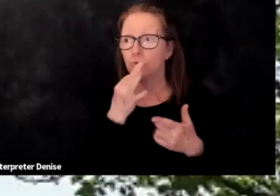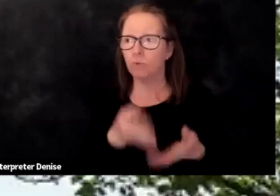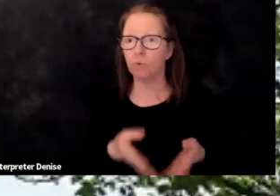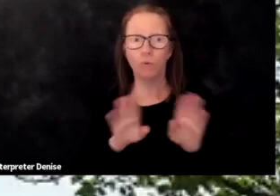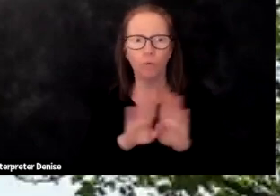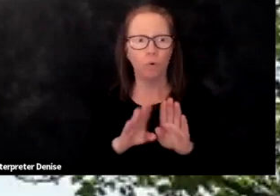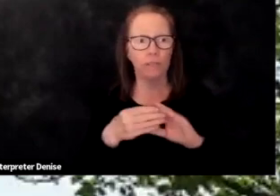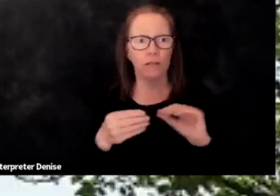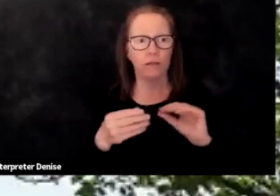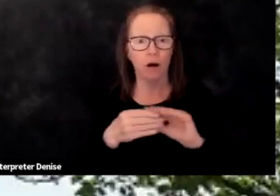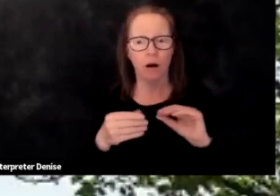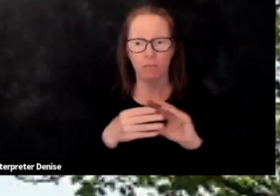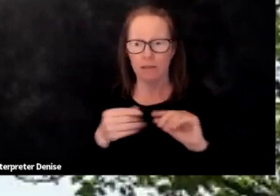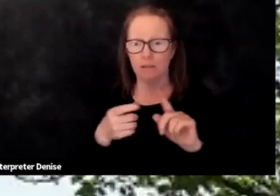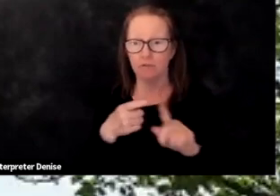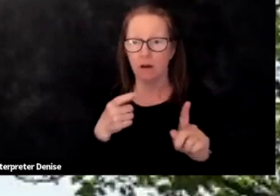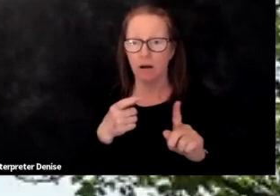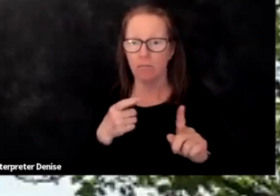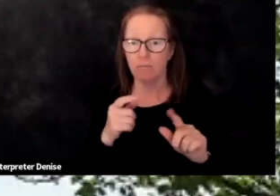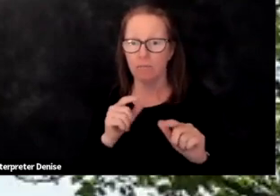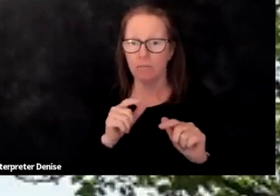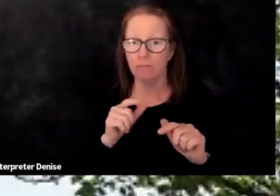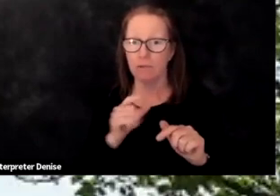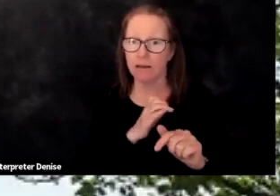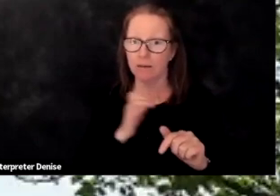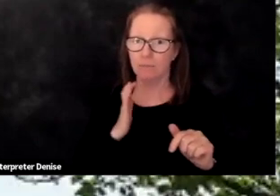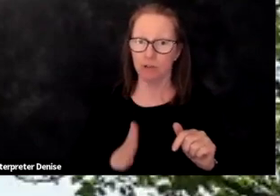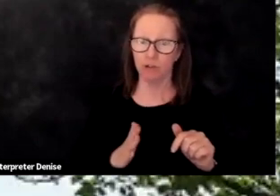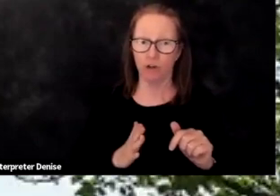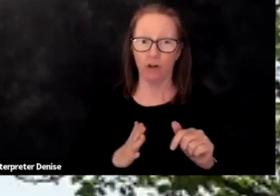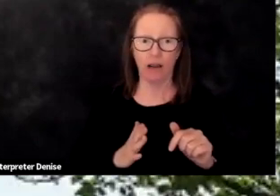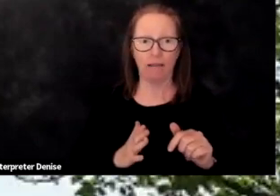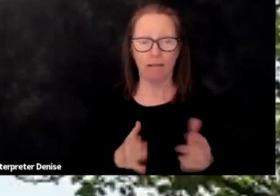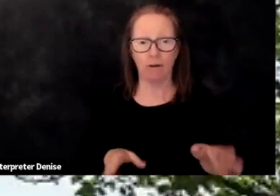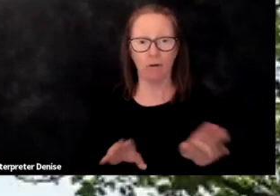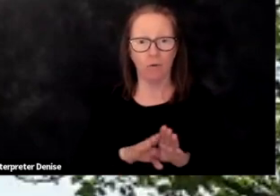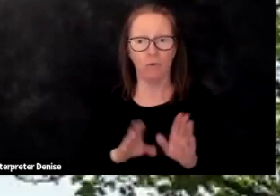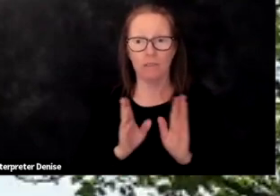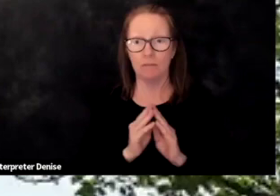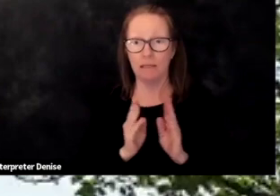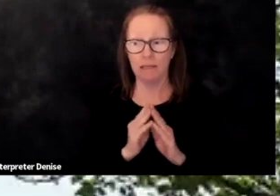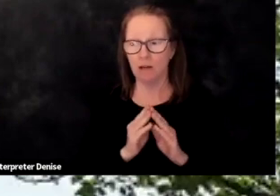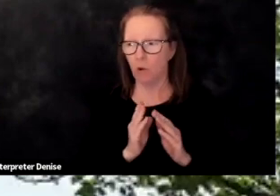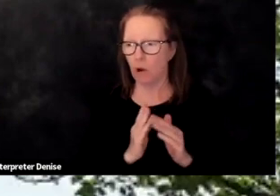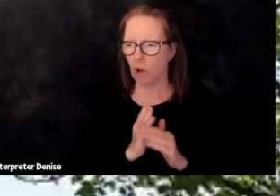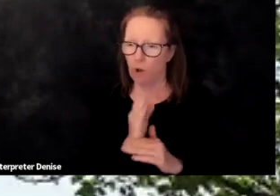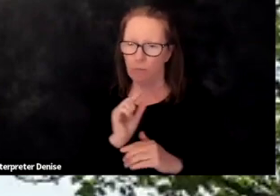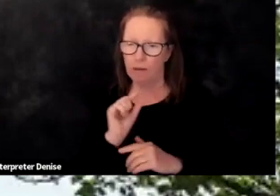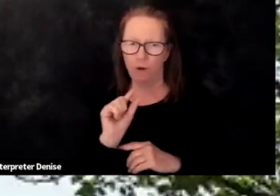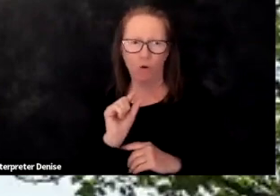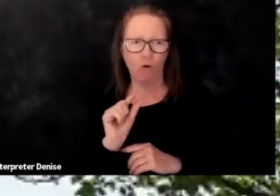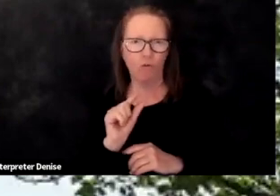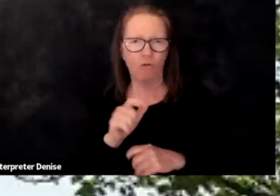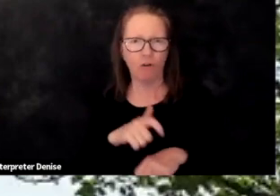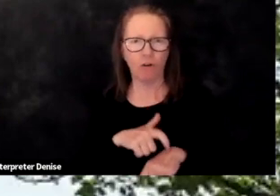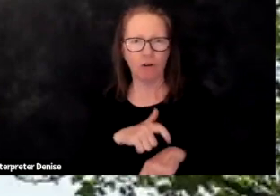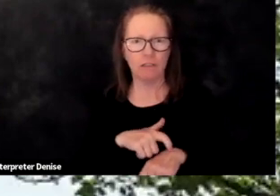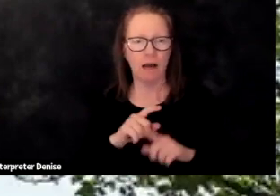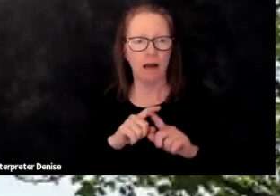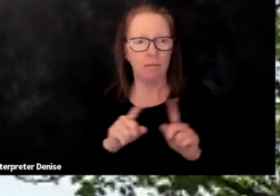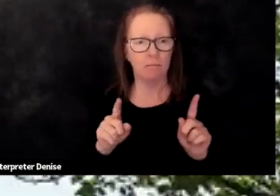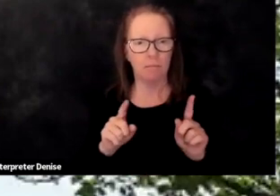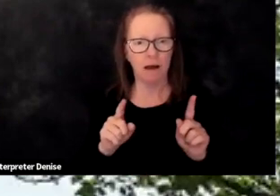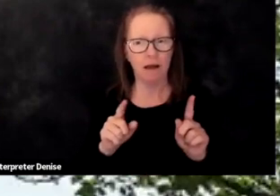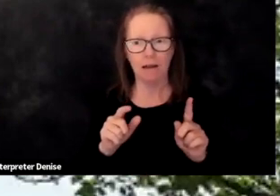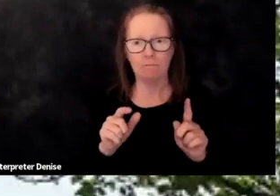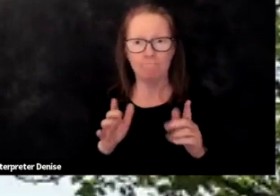comments from Raul and the Commissioner, and then we can close the meeting out. So I just want to thank everyone again. We'll go a little over if that's okay, but there's just a few